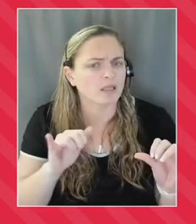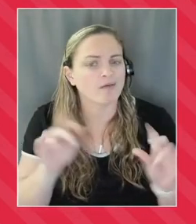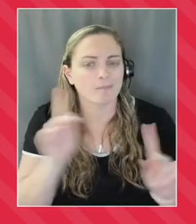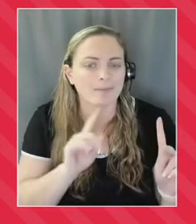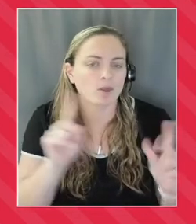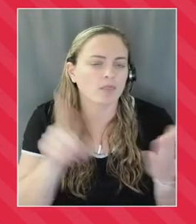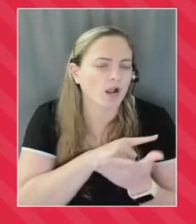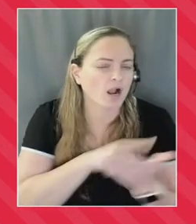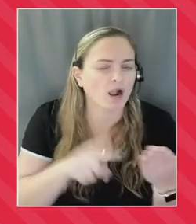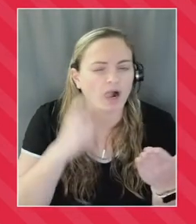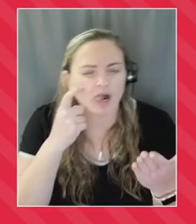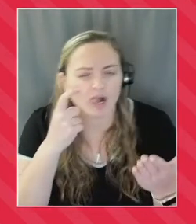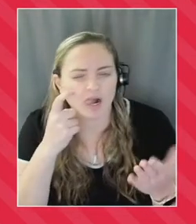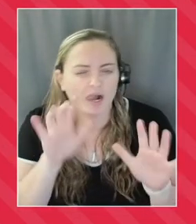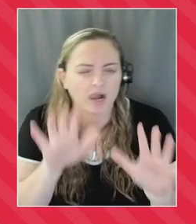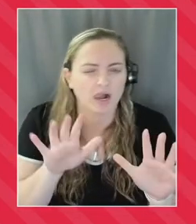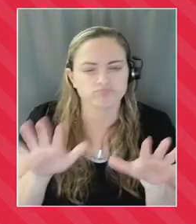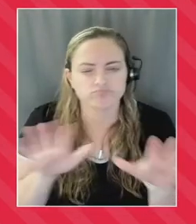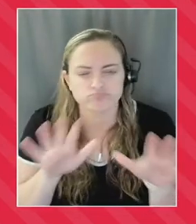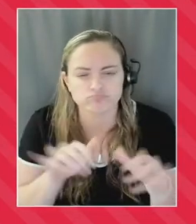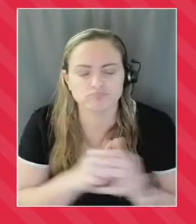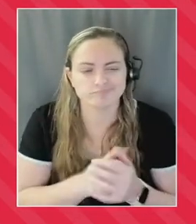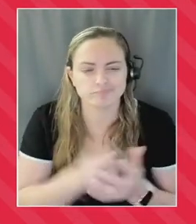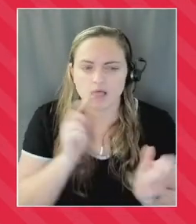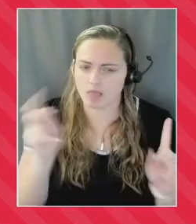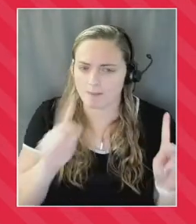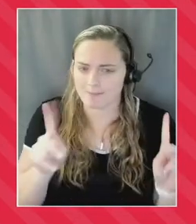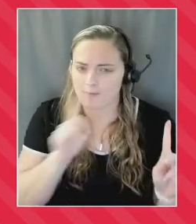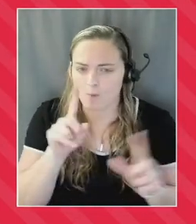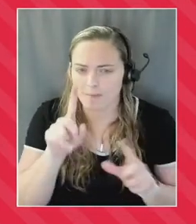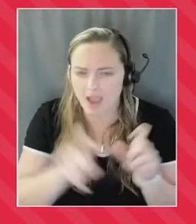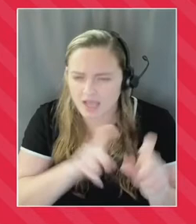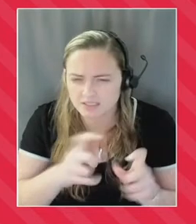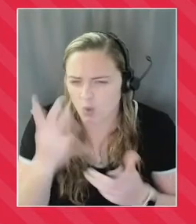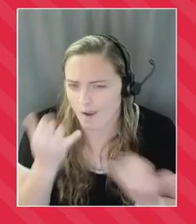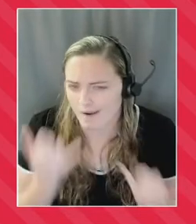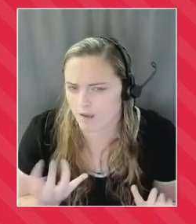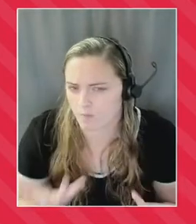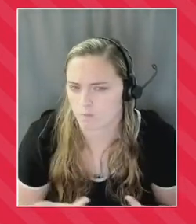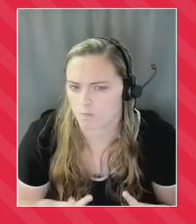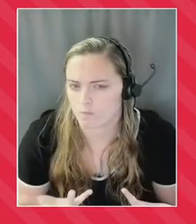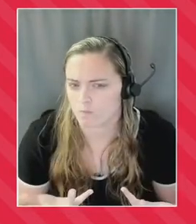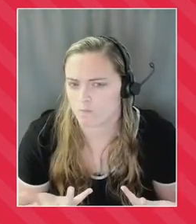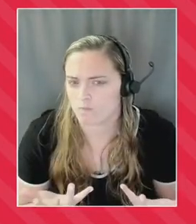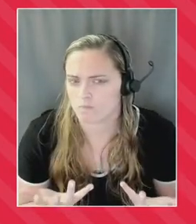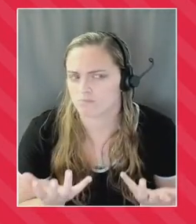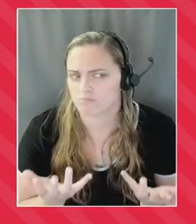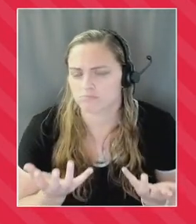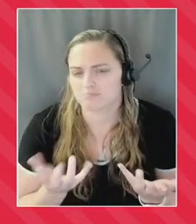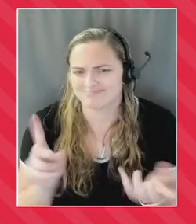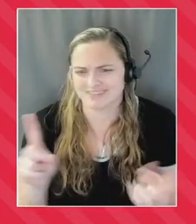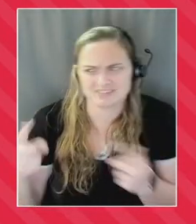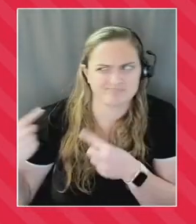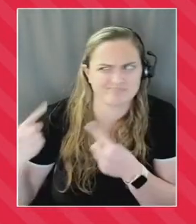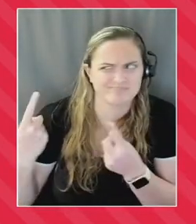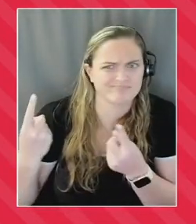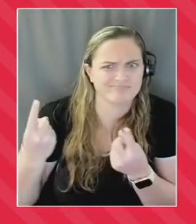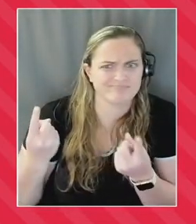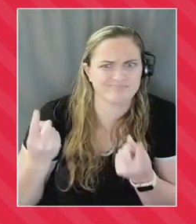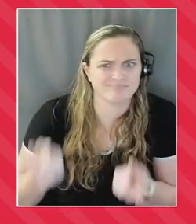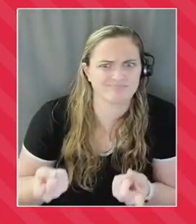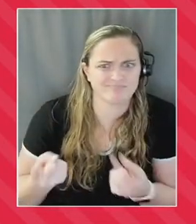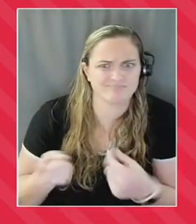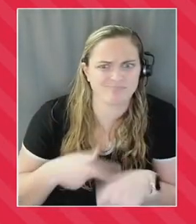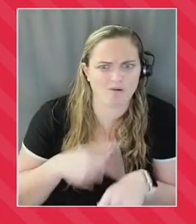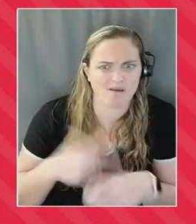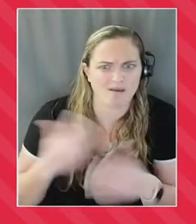skeptics in our audience, of course. And I think a lot of folks are going to be asking sort of why now? You know, this is something that's been going on in the retail setting for a while.